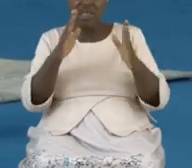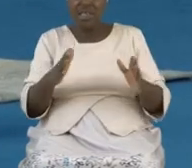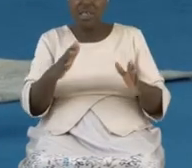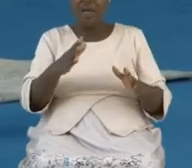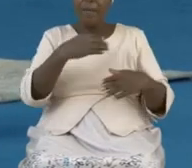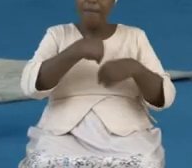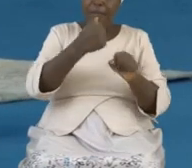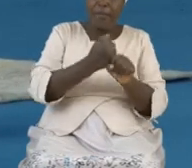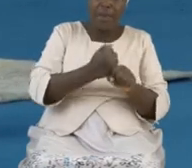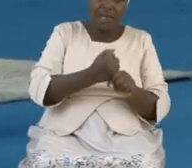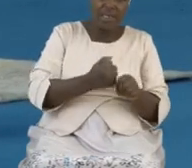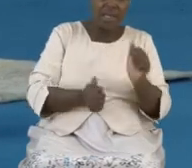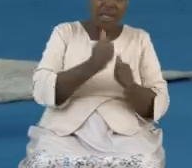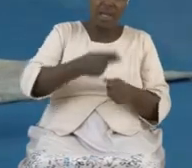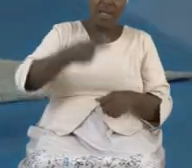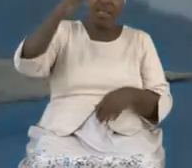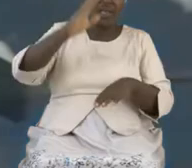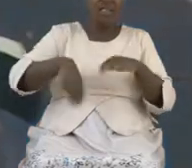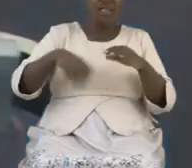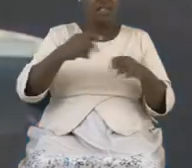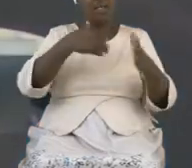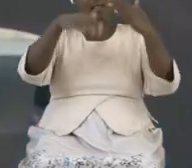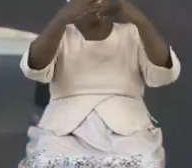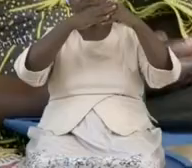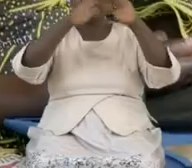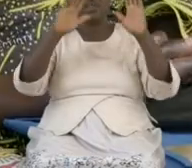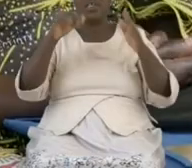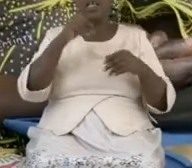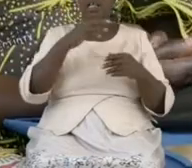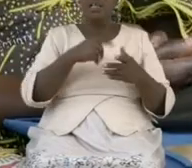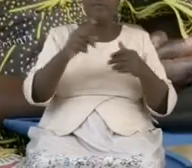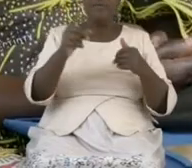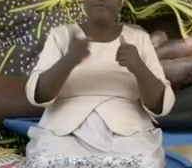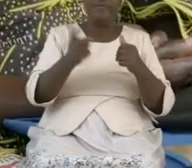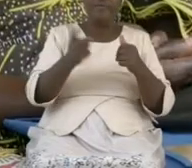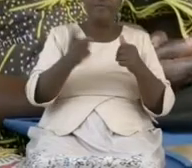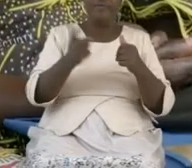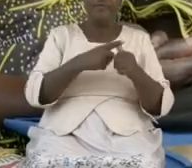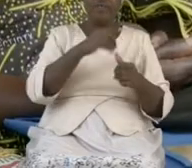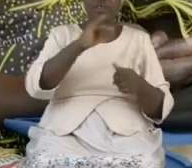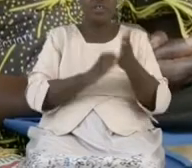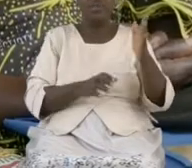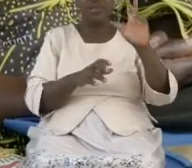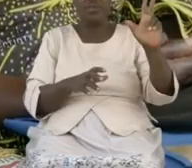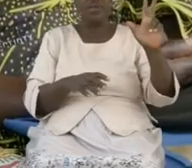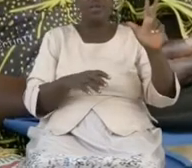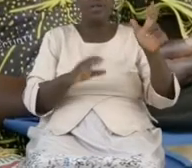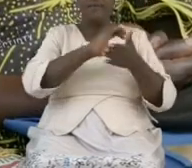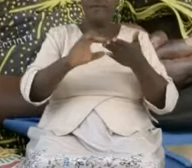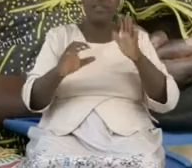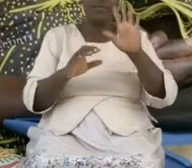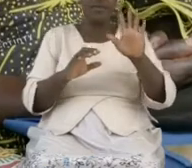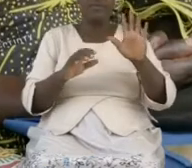the heavens." 1 John chapter 3, verse 5. In